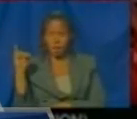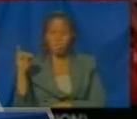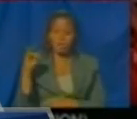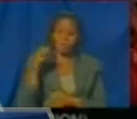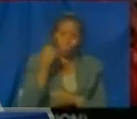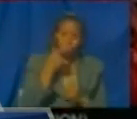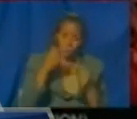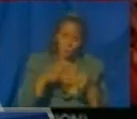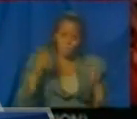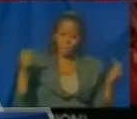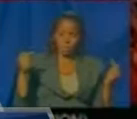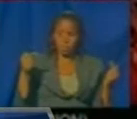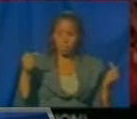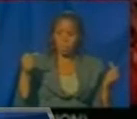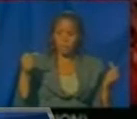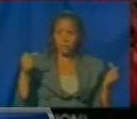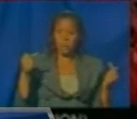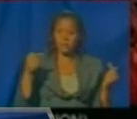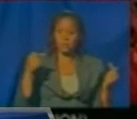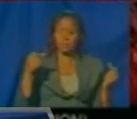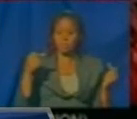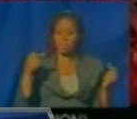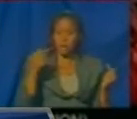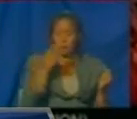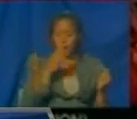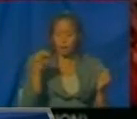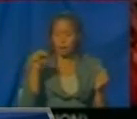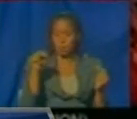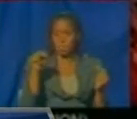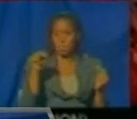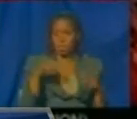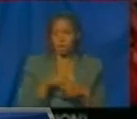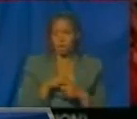And will as many of the contrary opinion say nay?